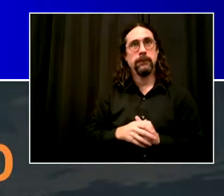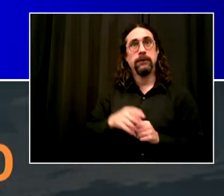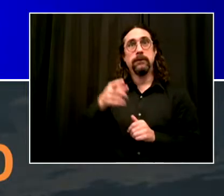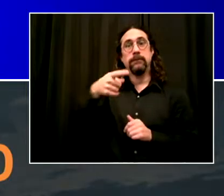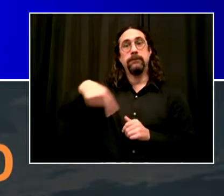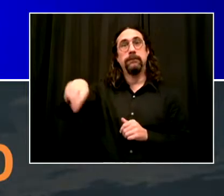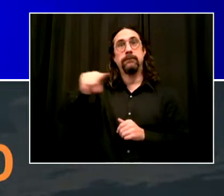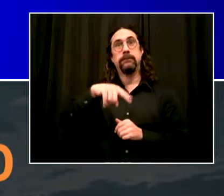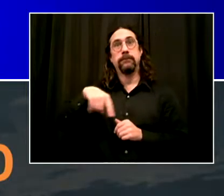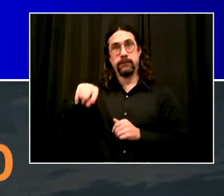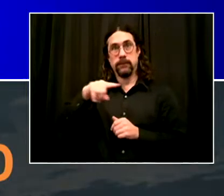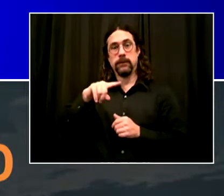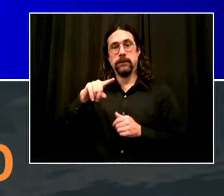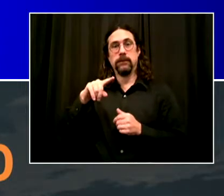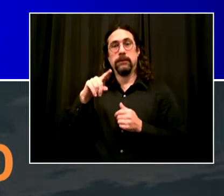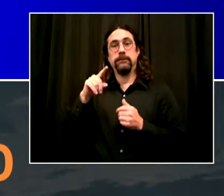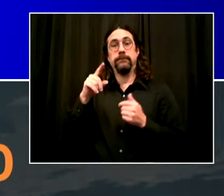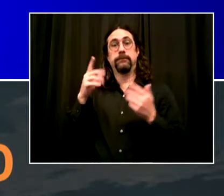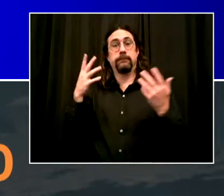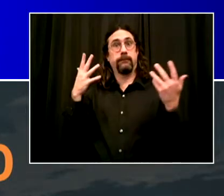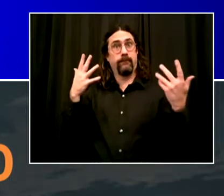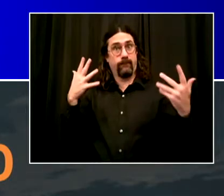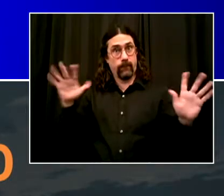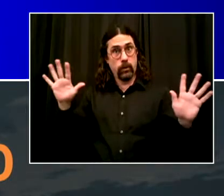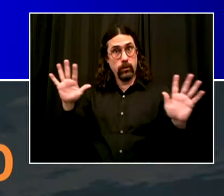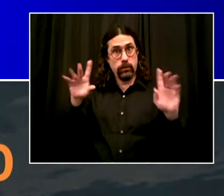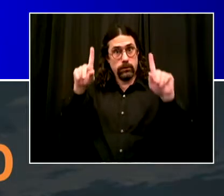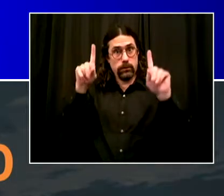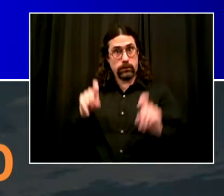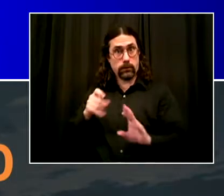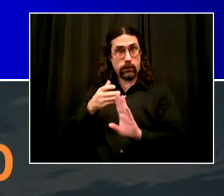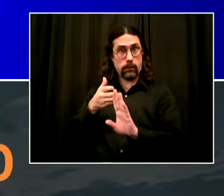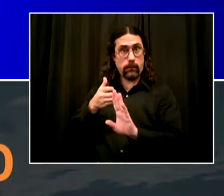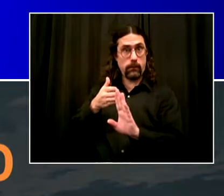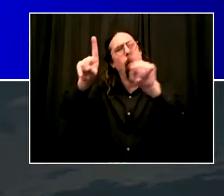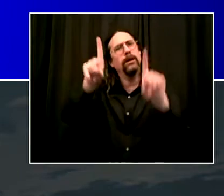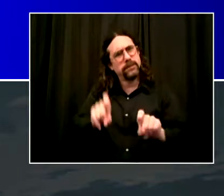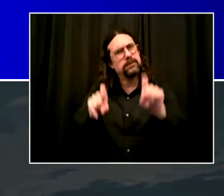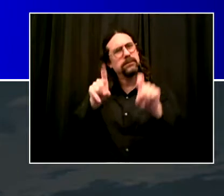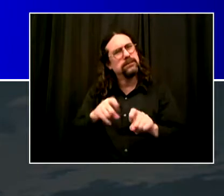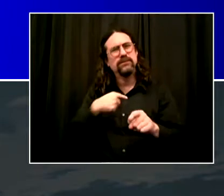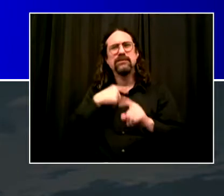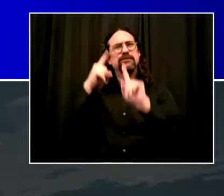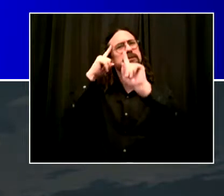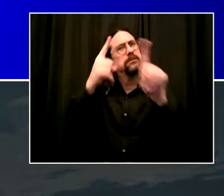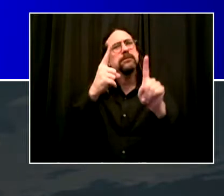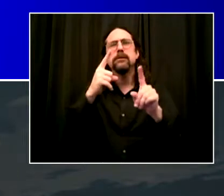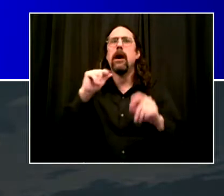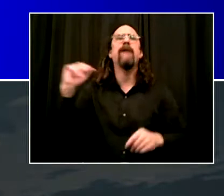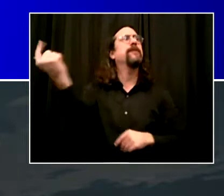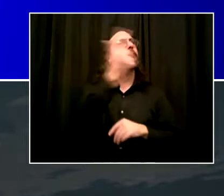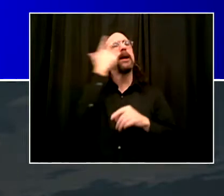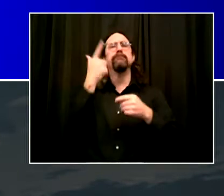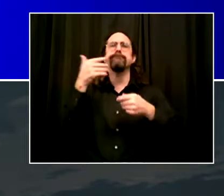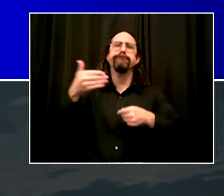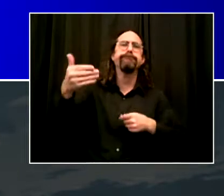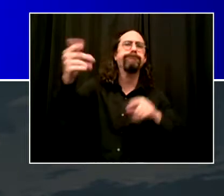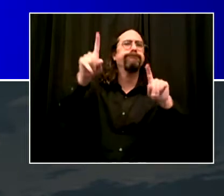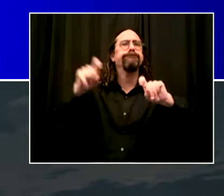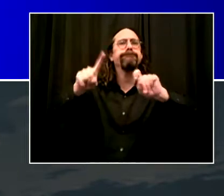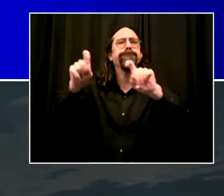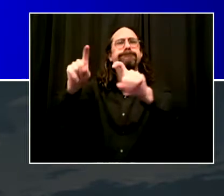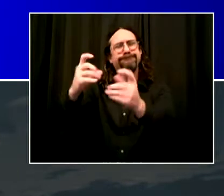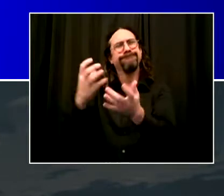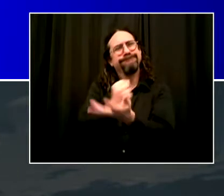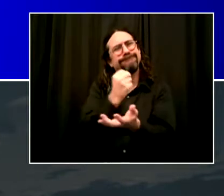result. De Blasio said they will be enforcing the quarantine rules and people who do not follow these rules will face consequences. The mayor also announced